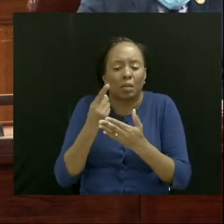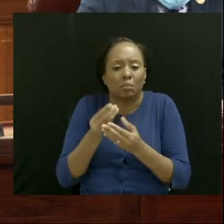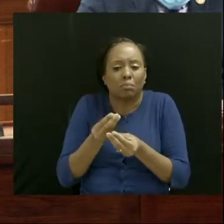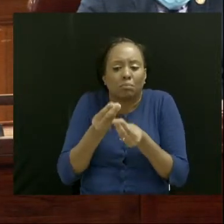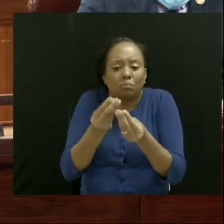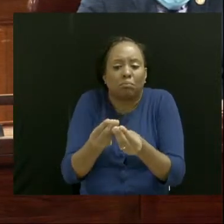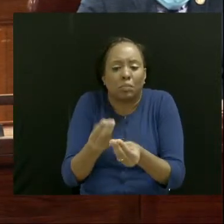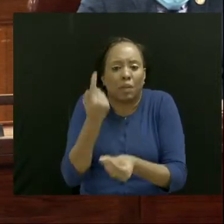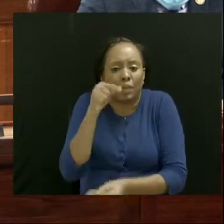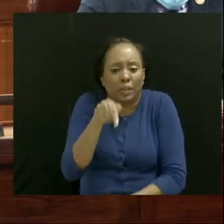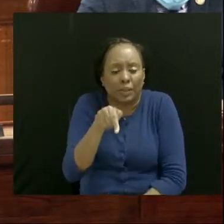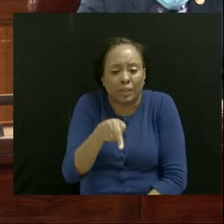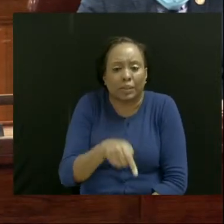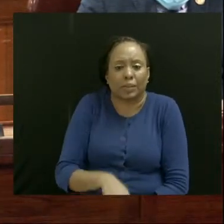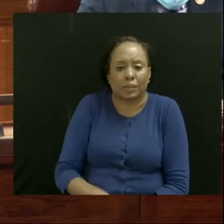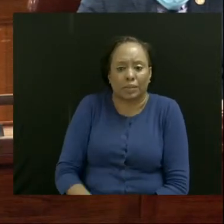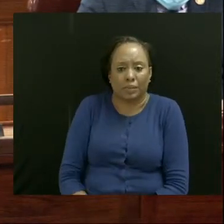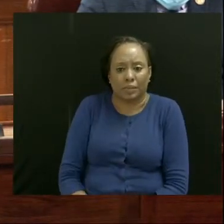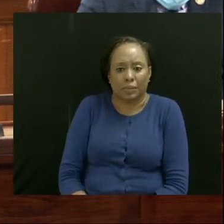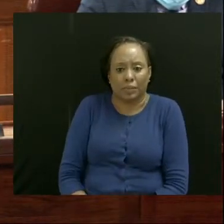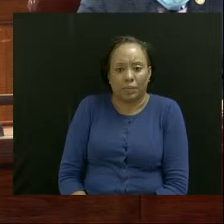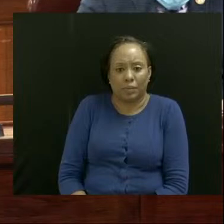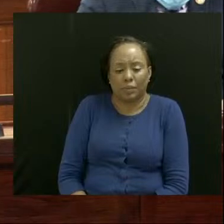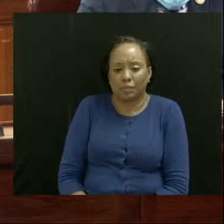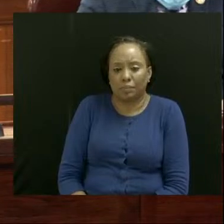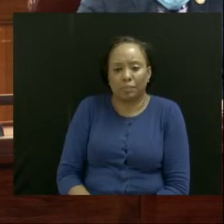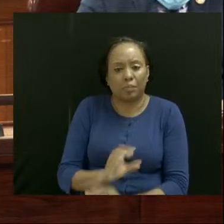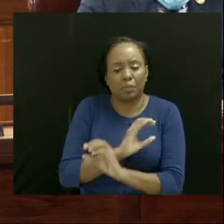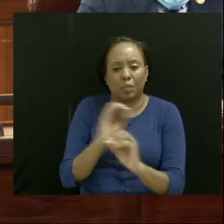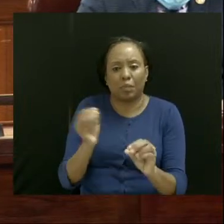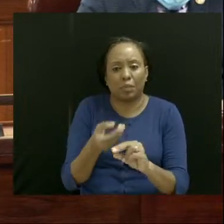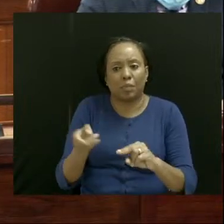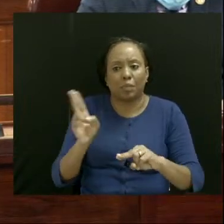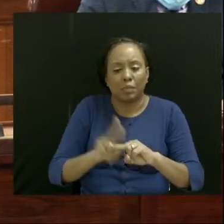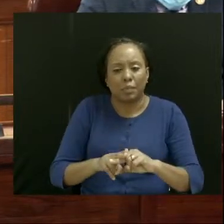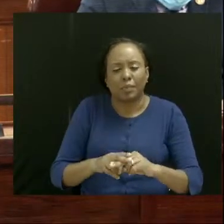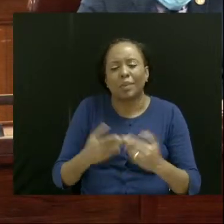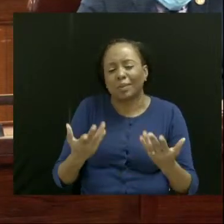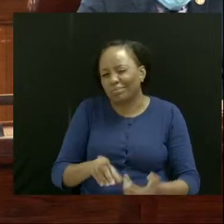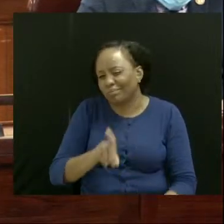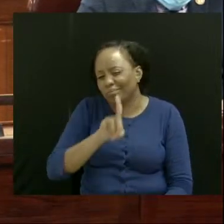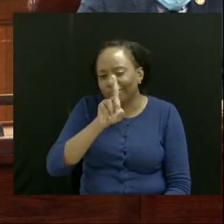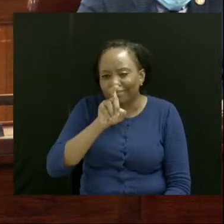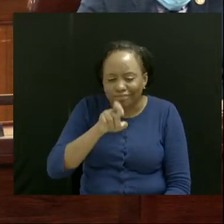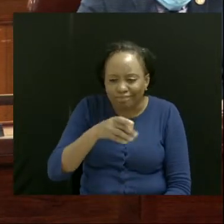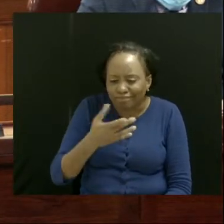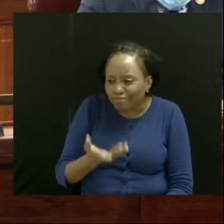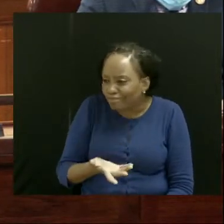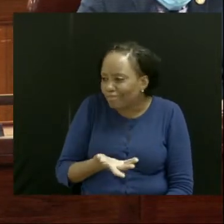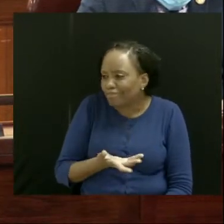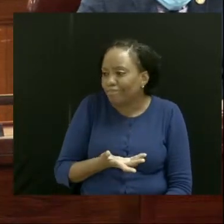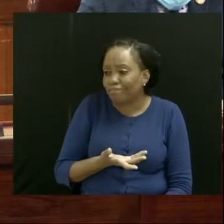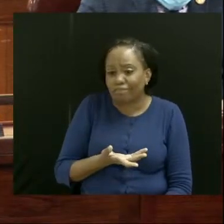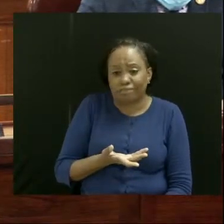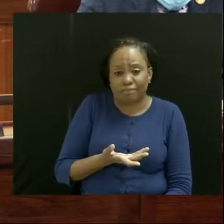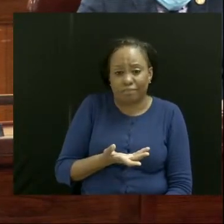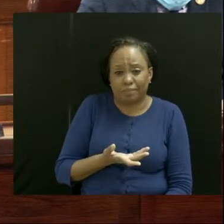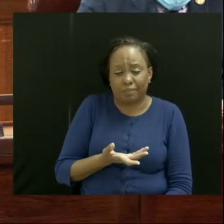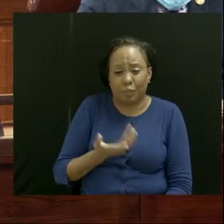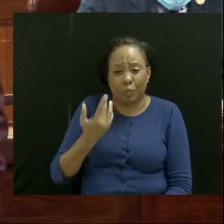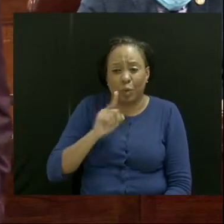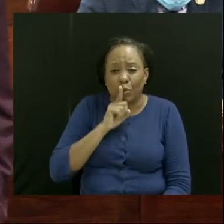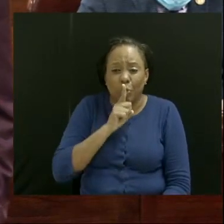funding to the entity. So we have to question, how strategic have